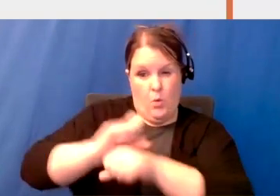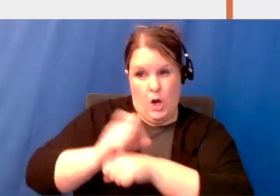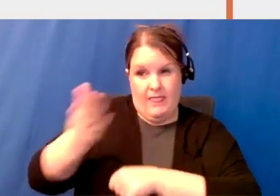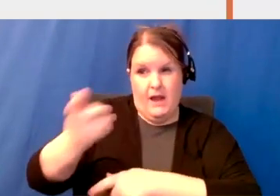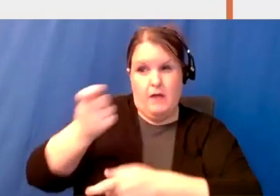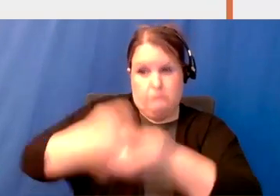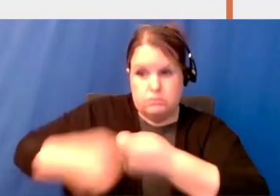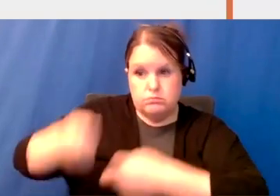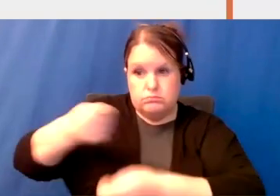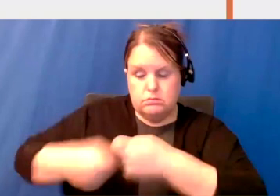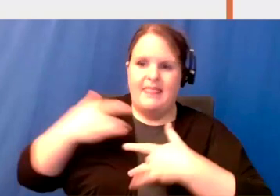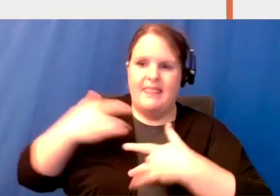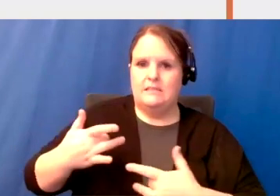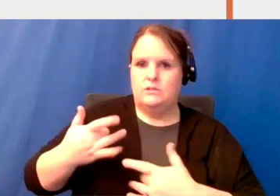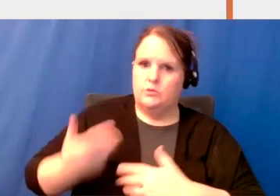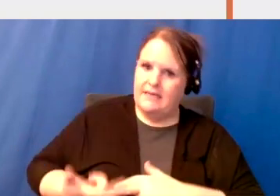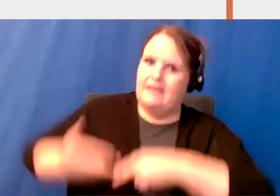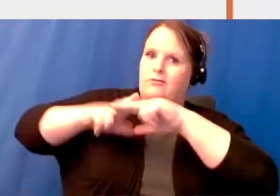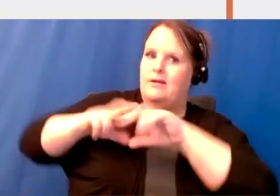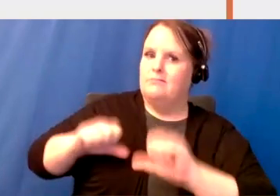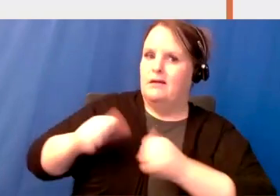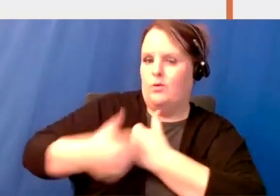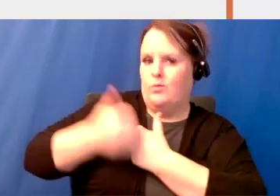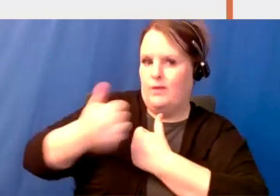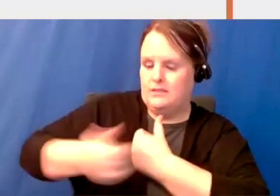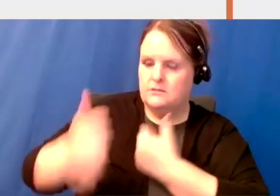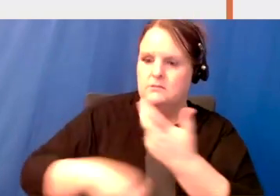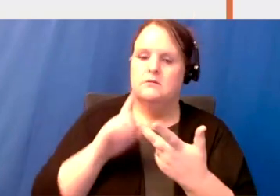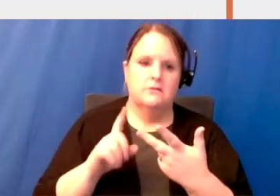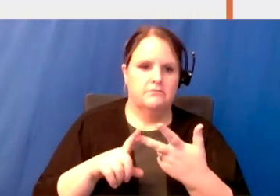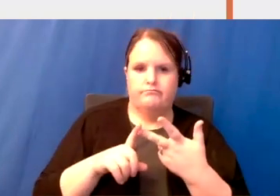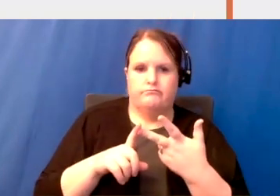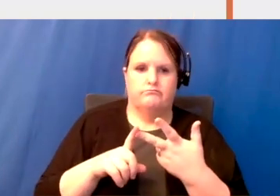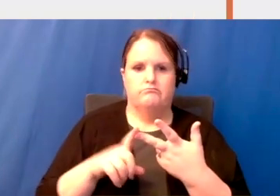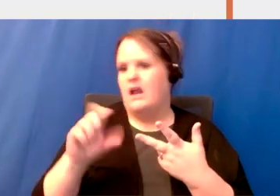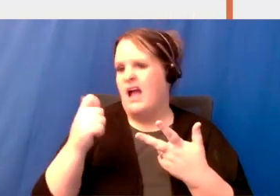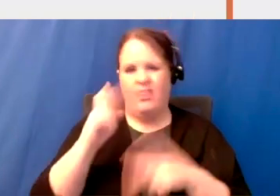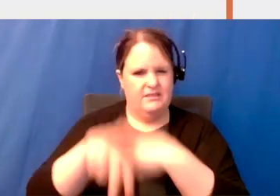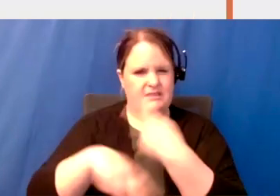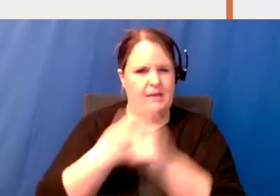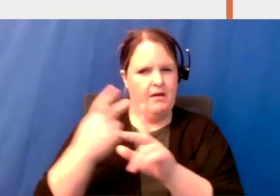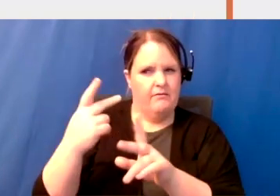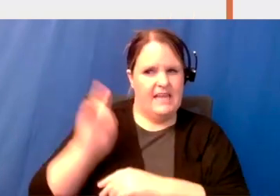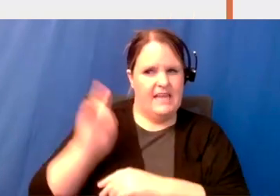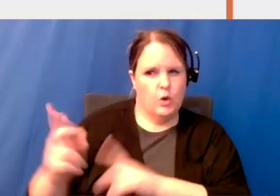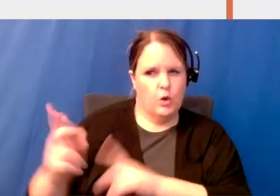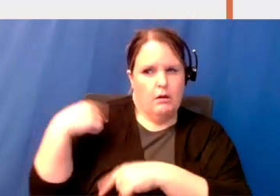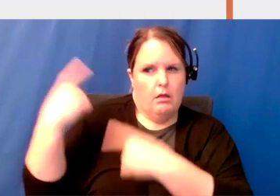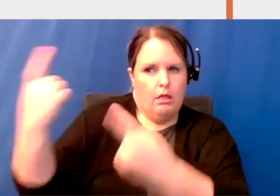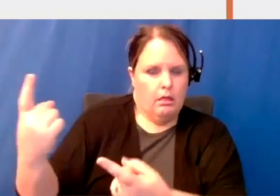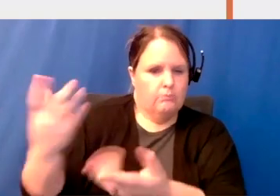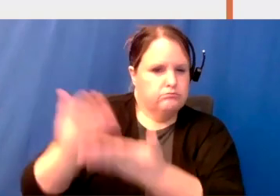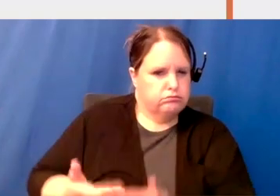fraud and non-compliance. And then also just, what other historical experience the pass-through entity has had with